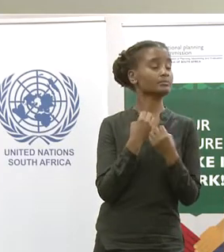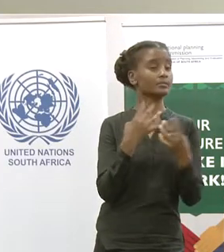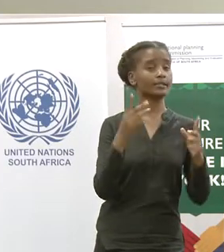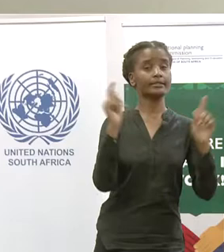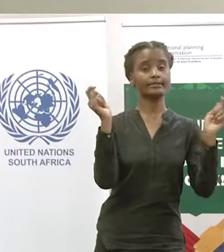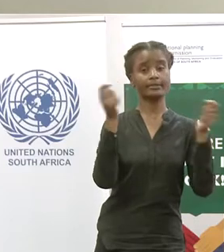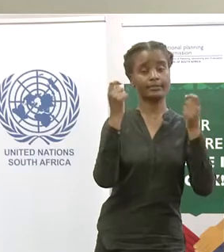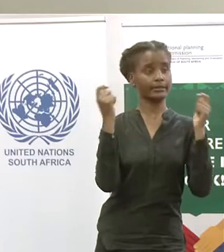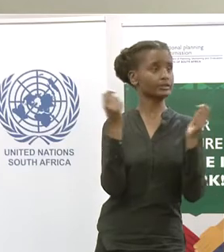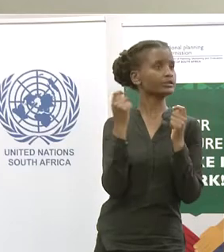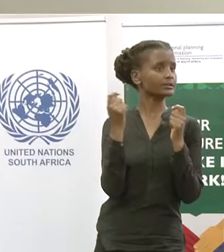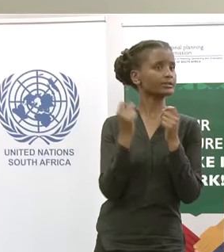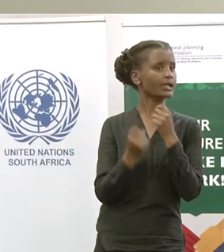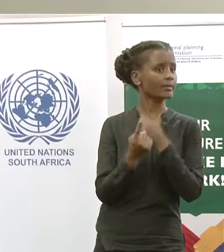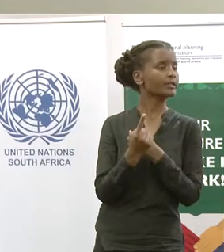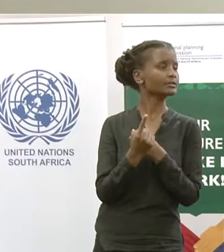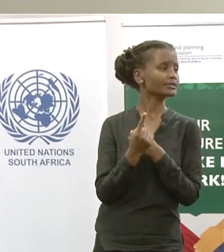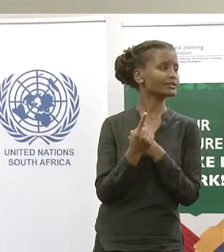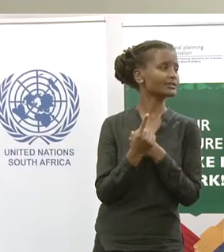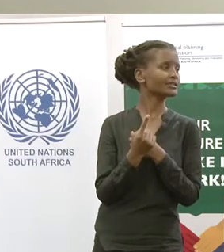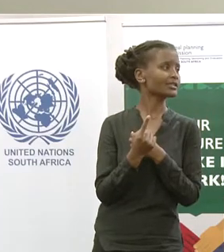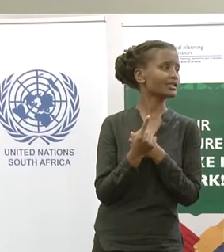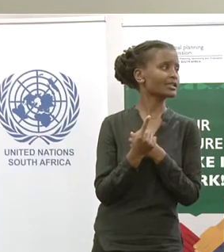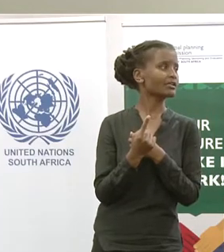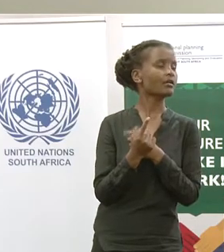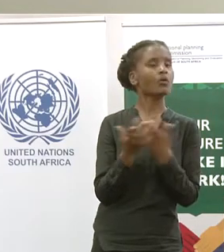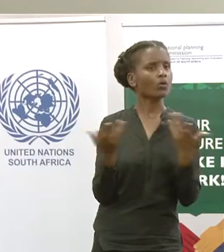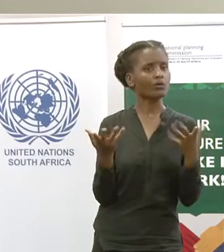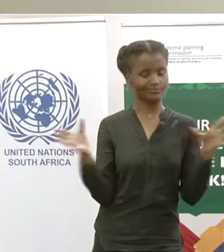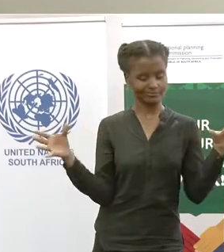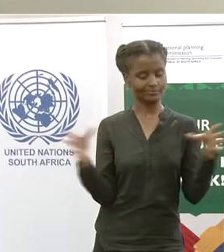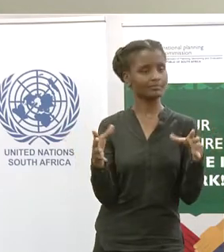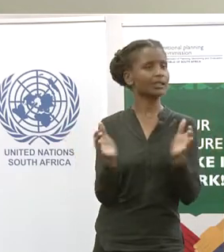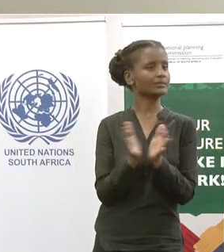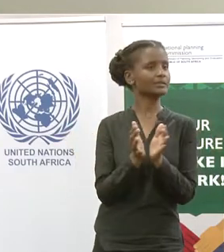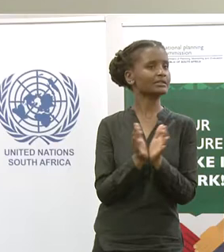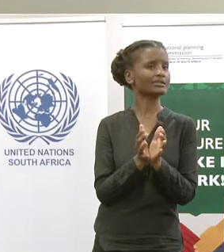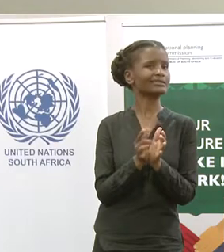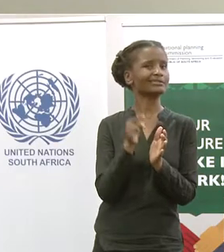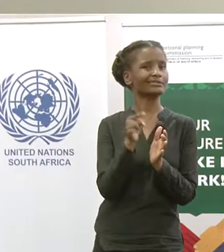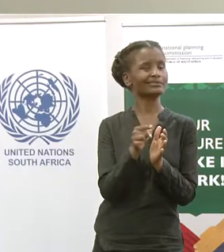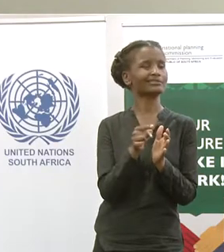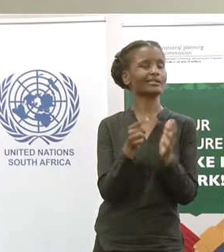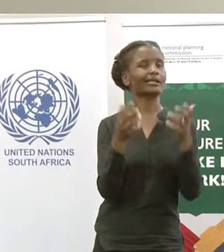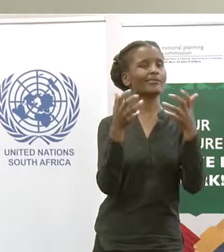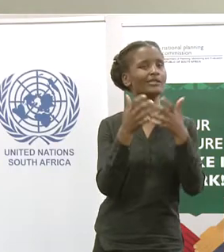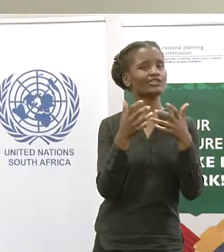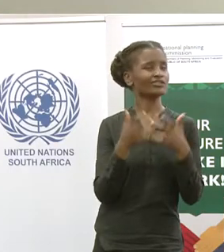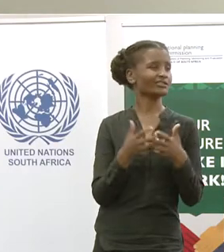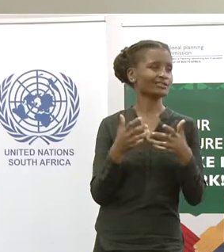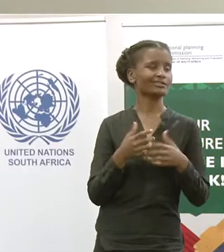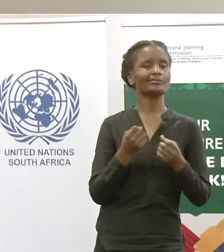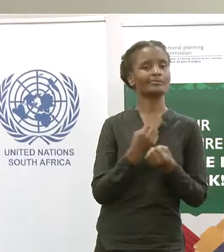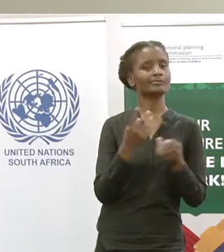we, you know, that today sort of, or this gathering is contextually aligned to